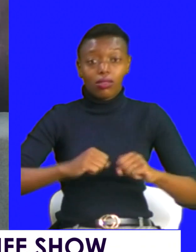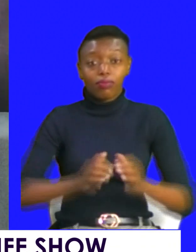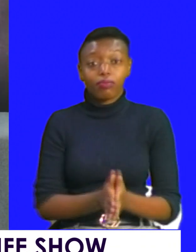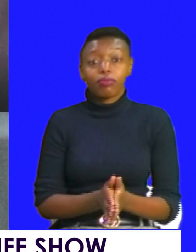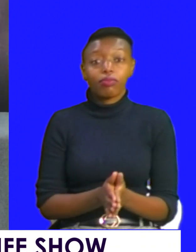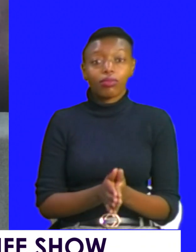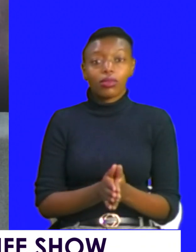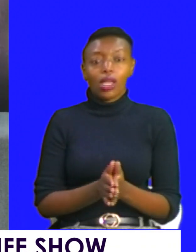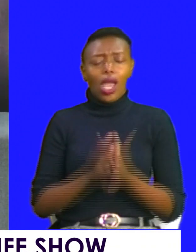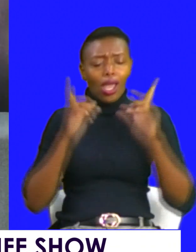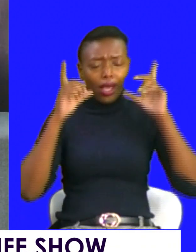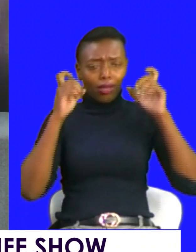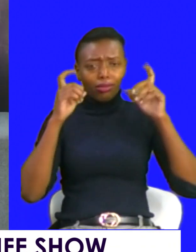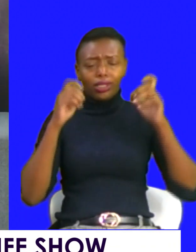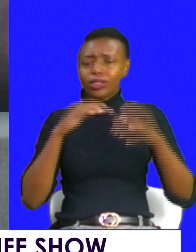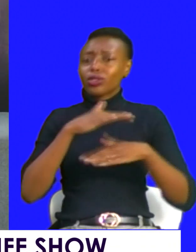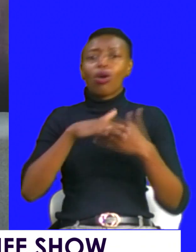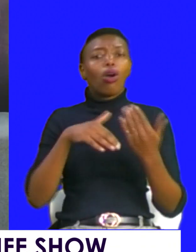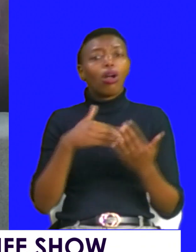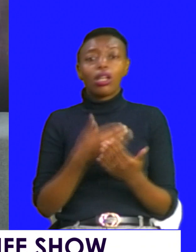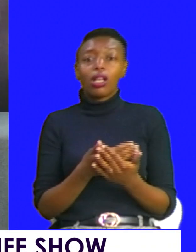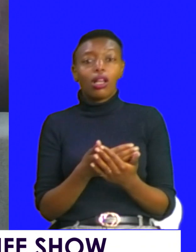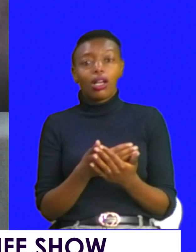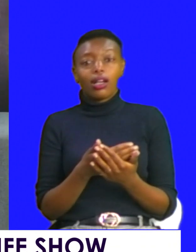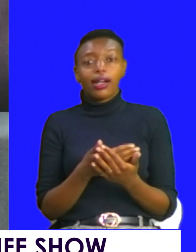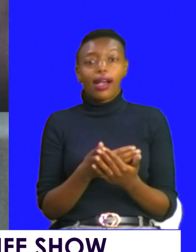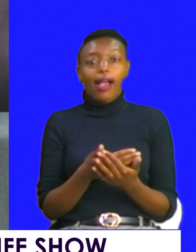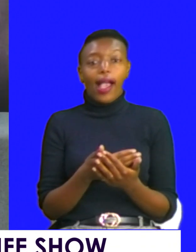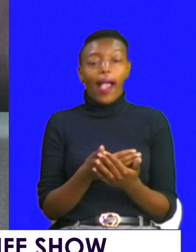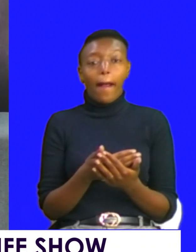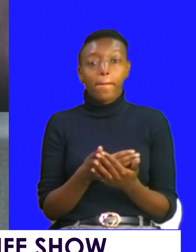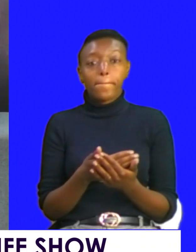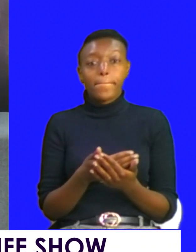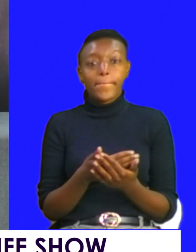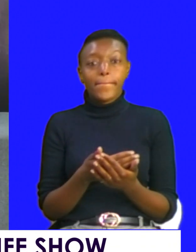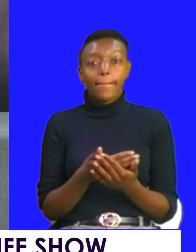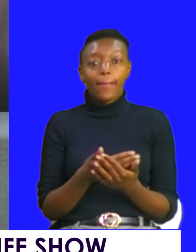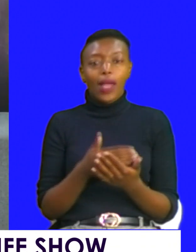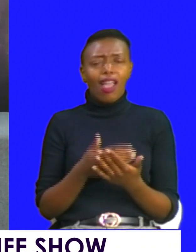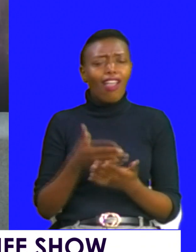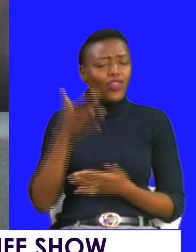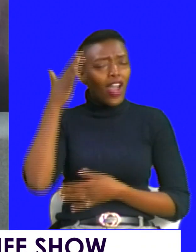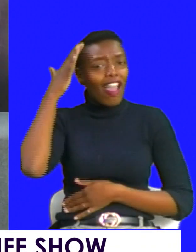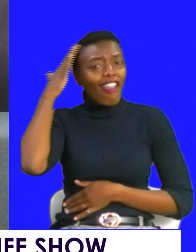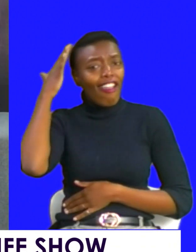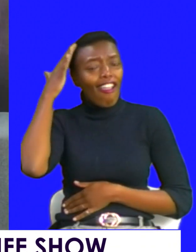Yes, image is everything. So Right. the hairstyle,